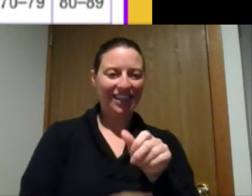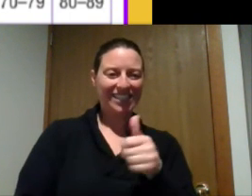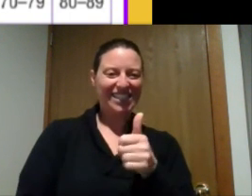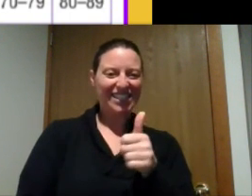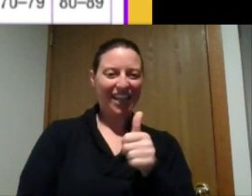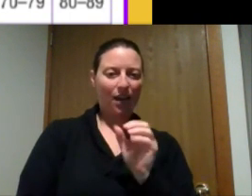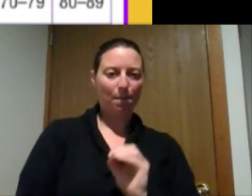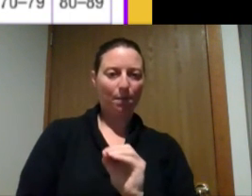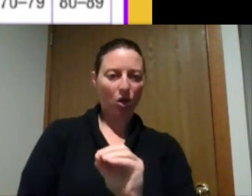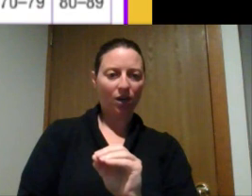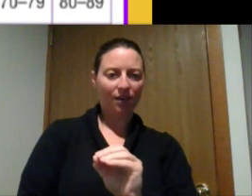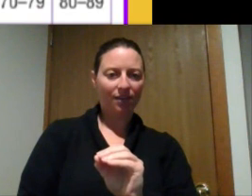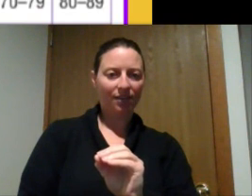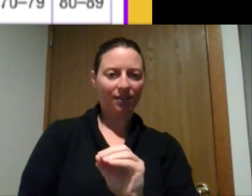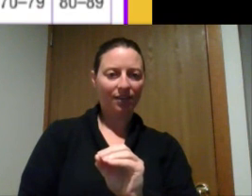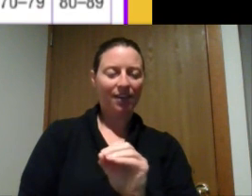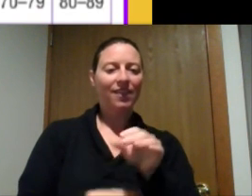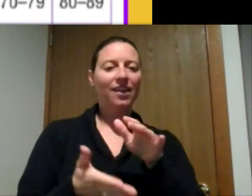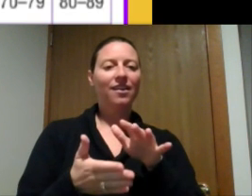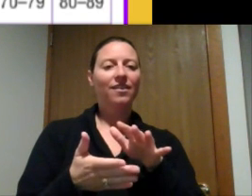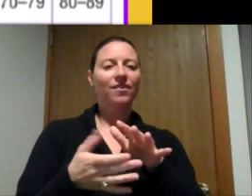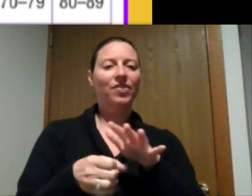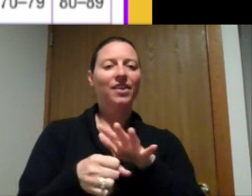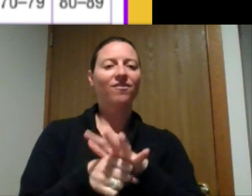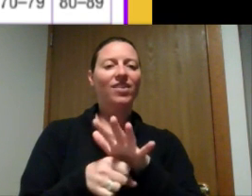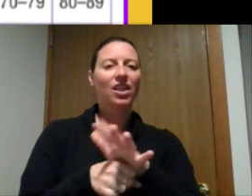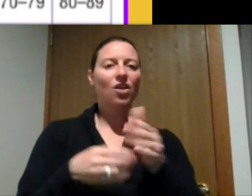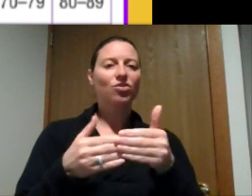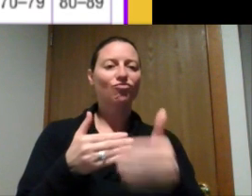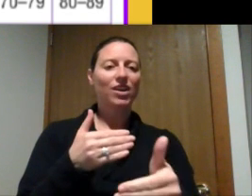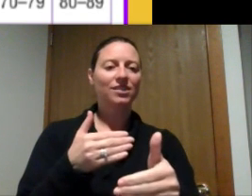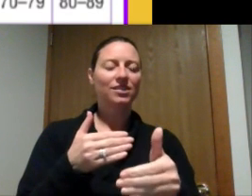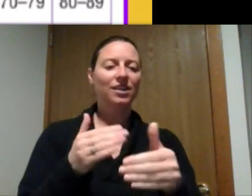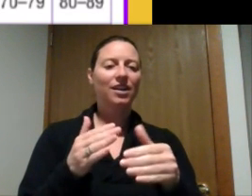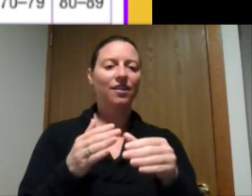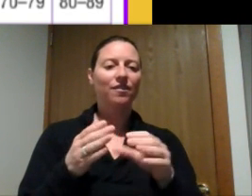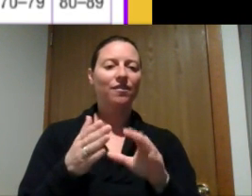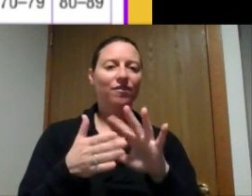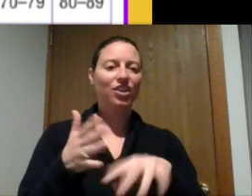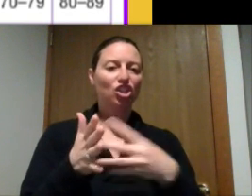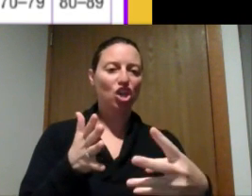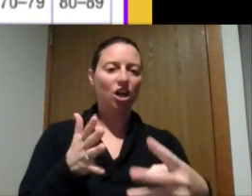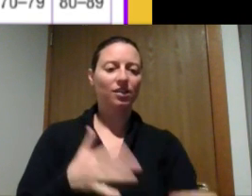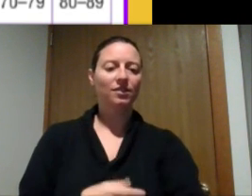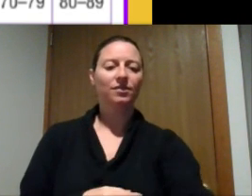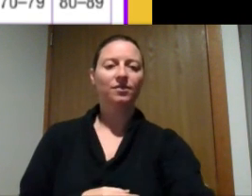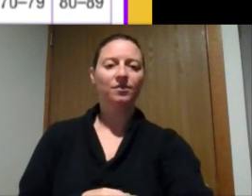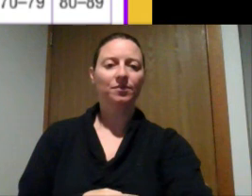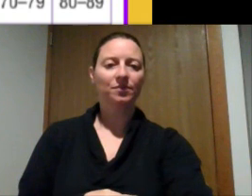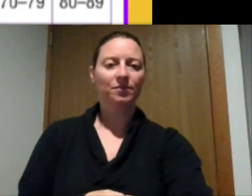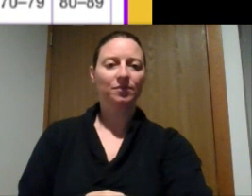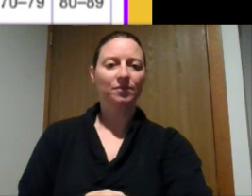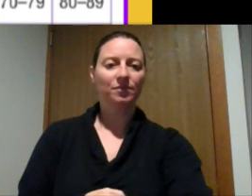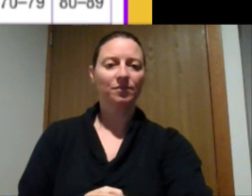under that interval in the frequency column. Continue doing this for all of the